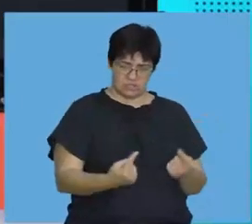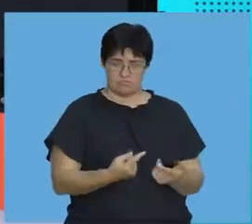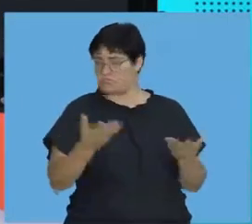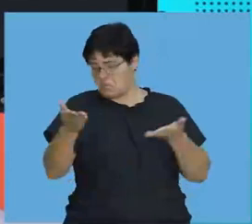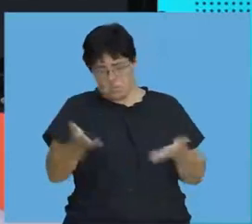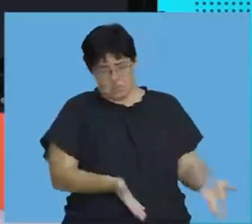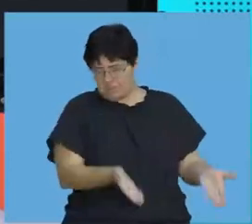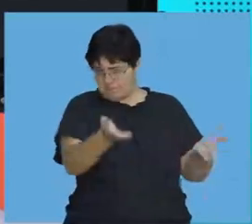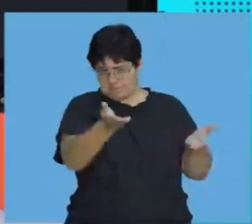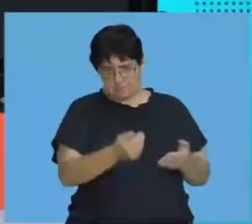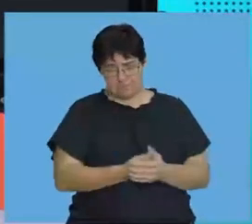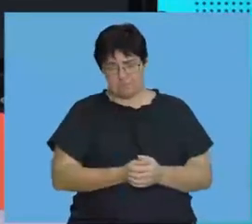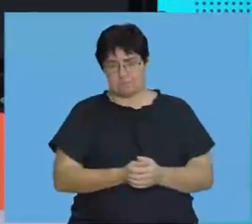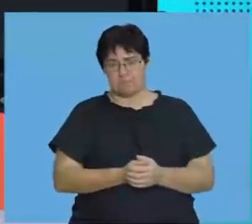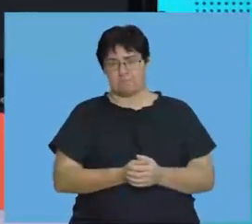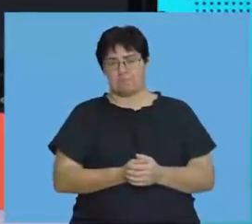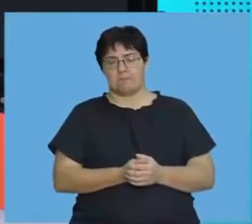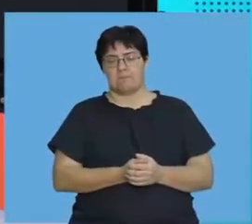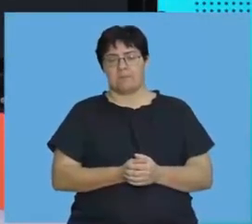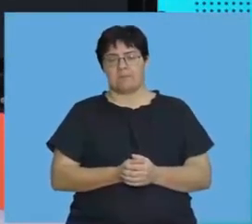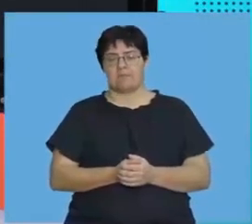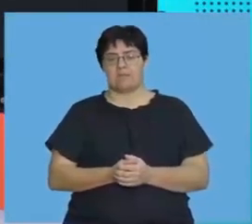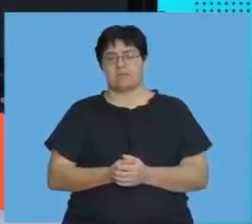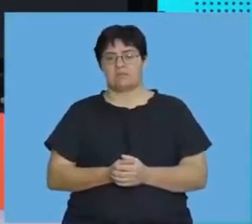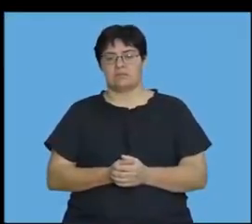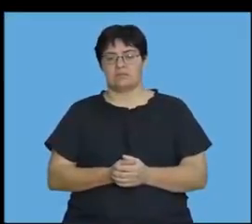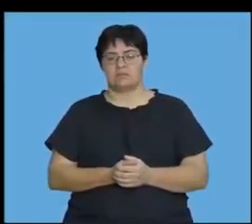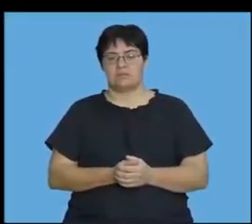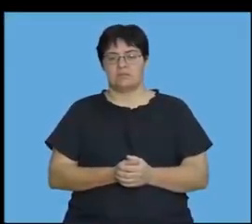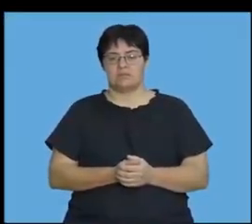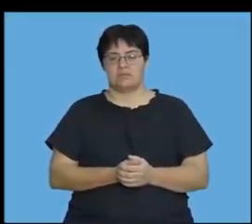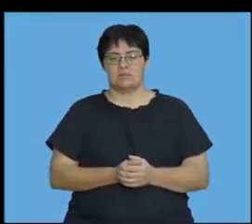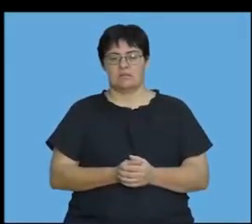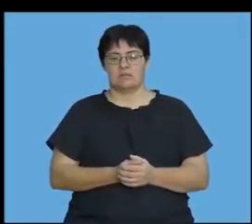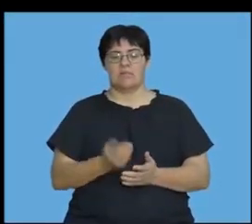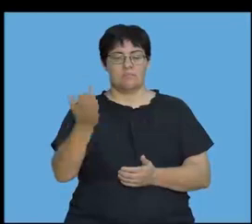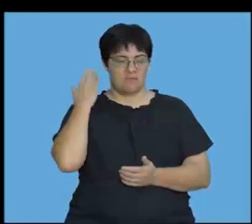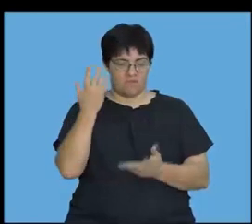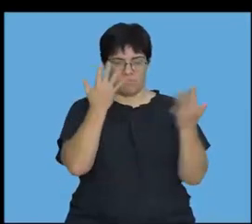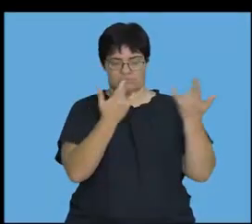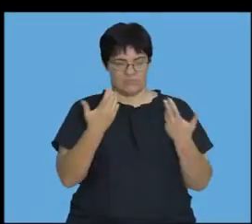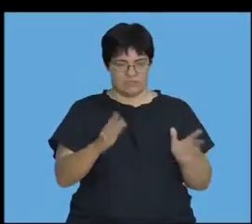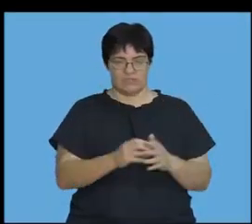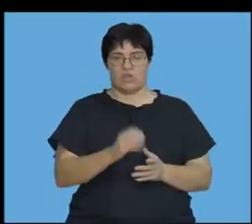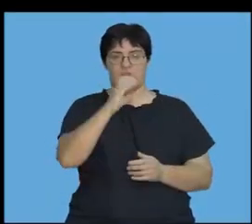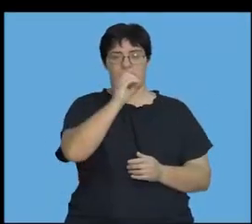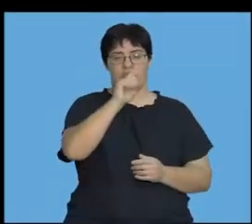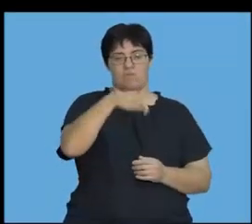other, you're welcome to do that. Okay, so my mass, because we worked it out last